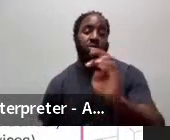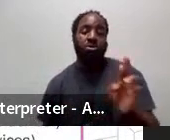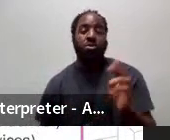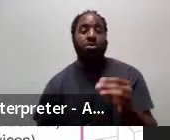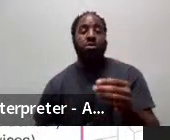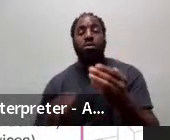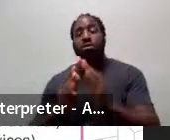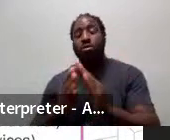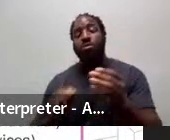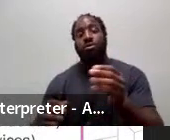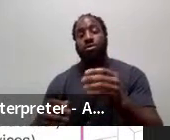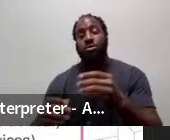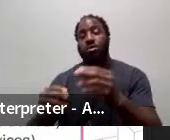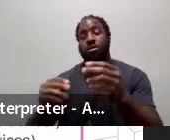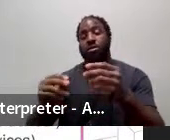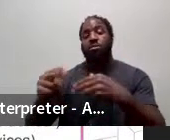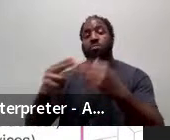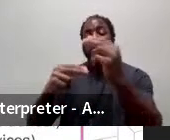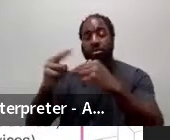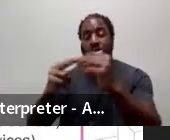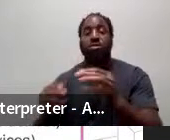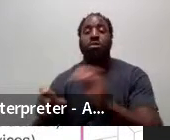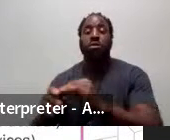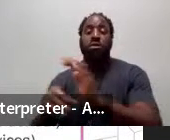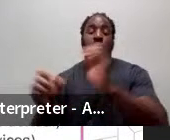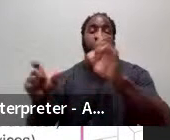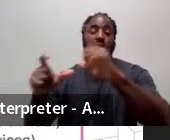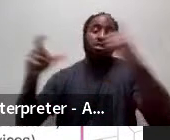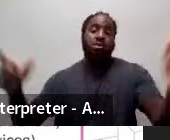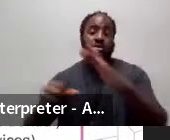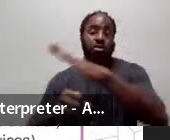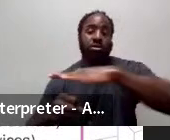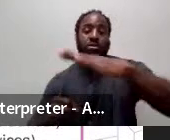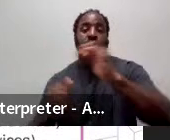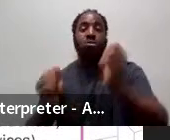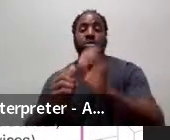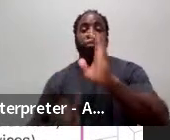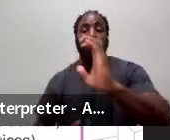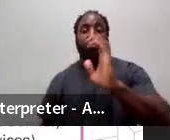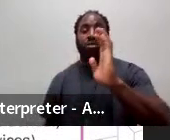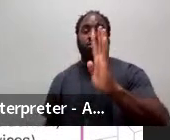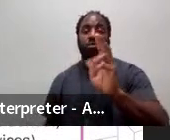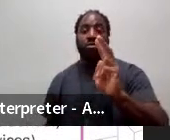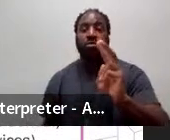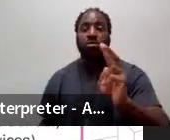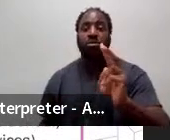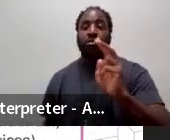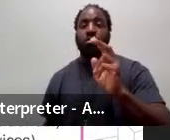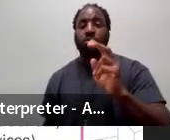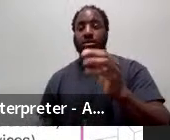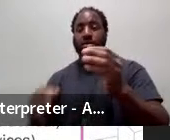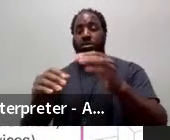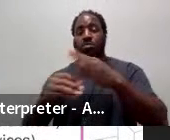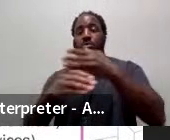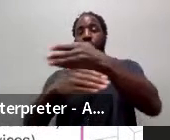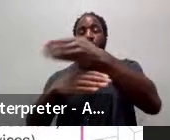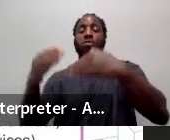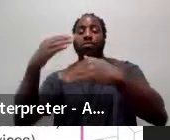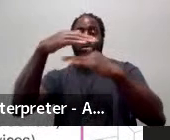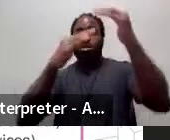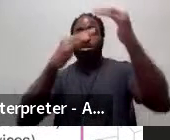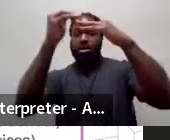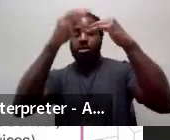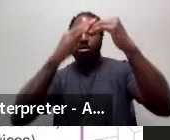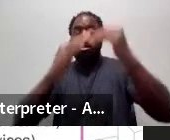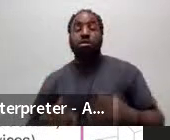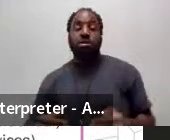facility buildings on those larger sites, while with a C24 overlay on the smaller portions in the left-hand side at the bottom of your screen would